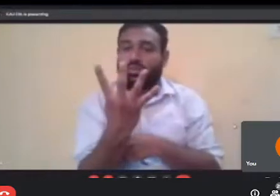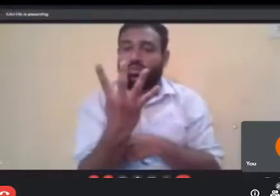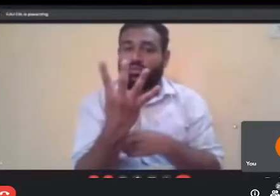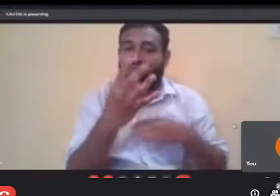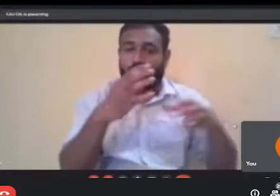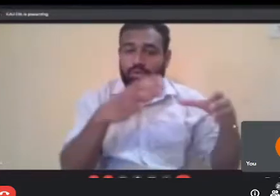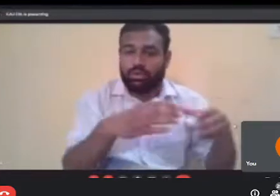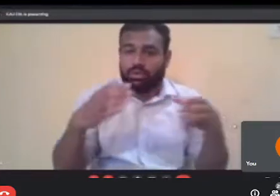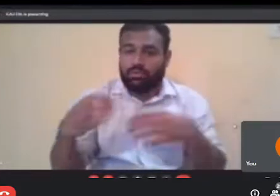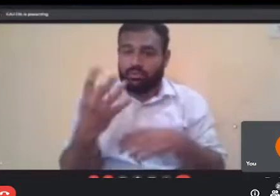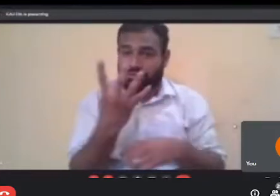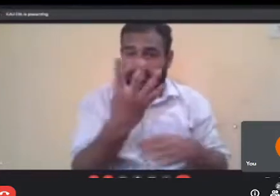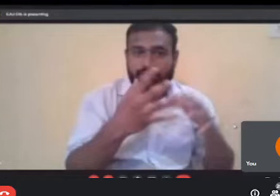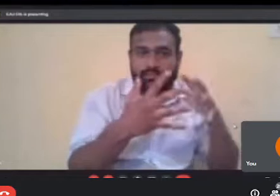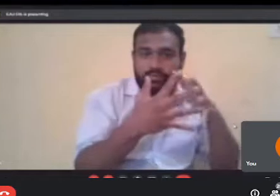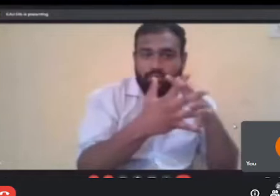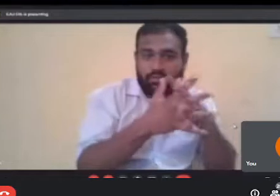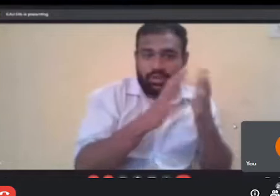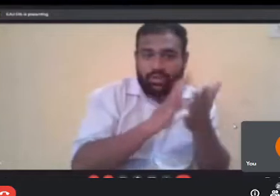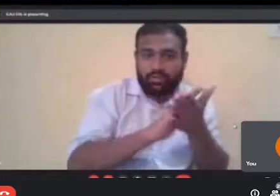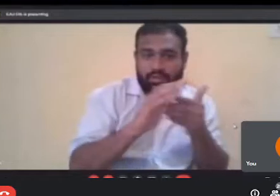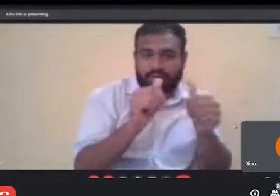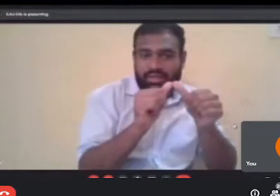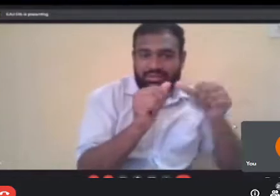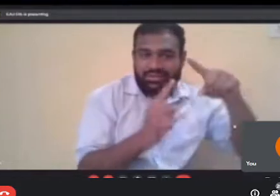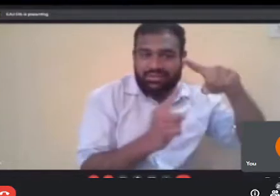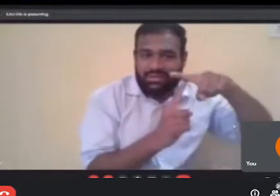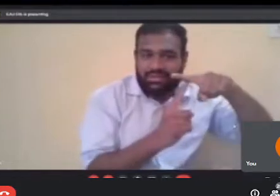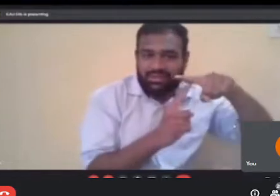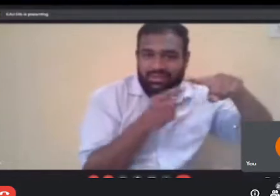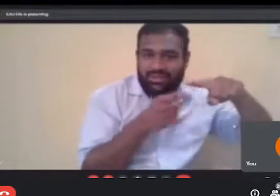4 different ways, different 4 groups which we have.